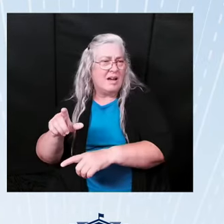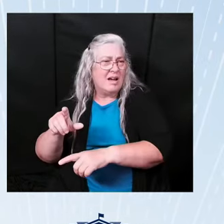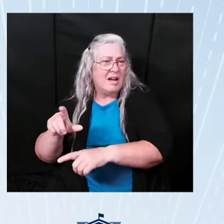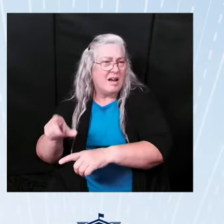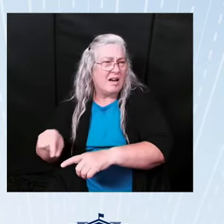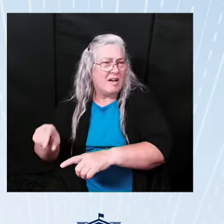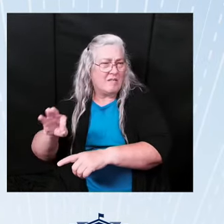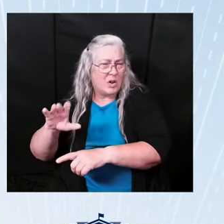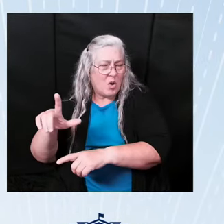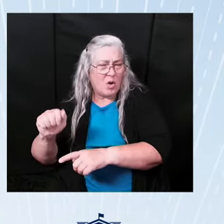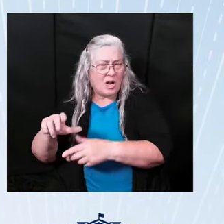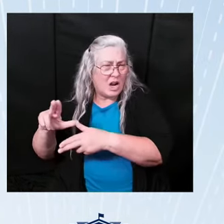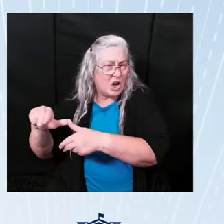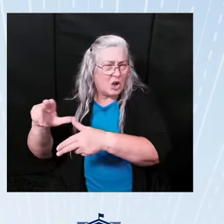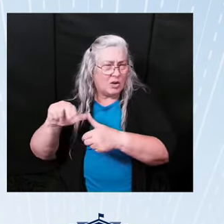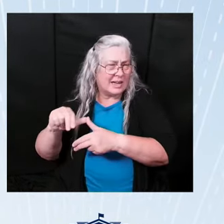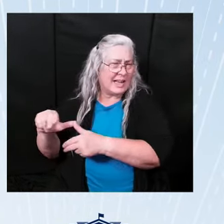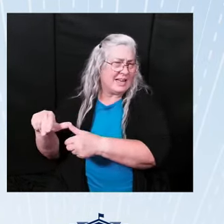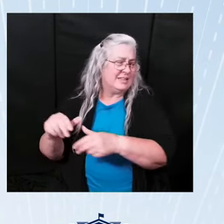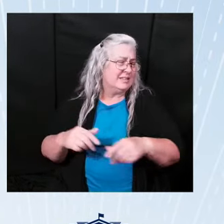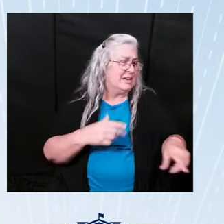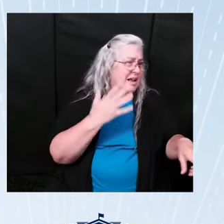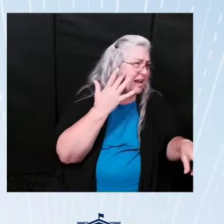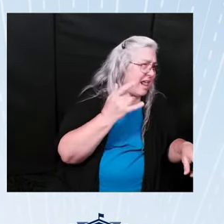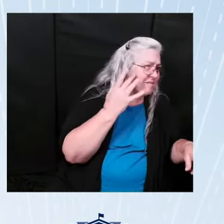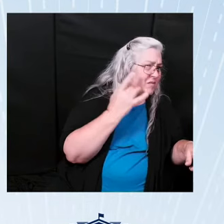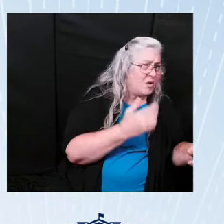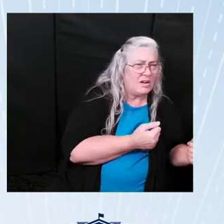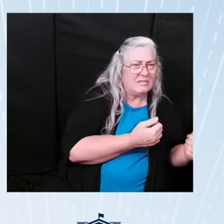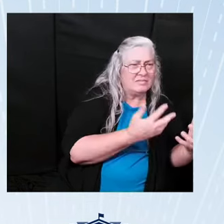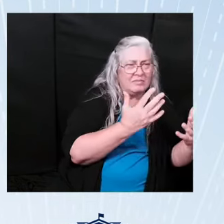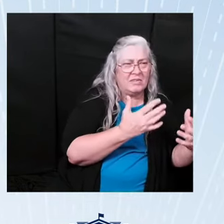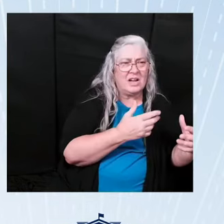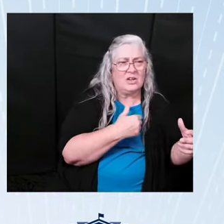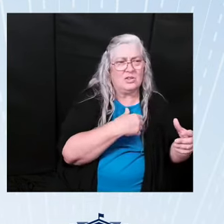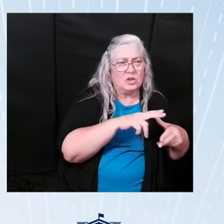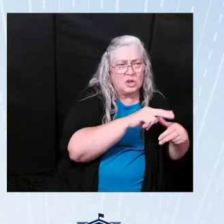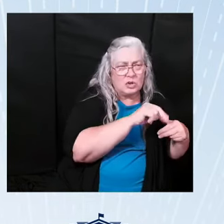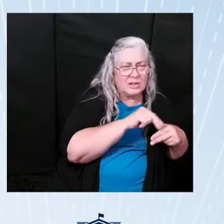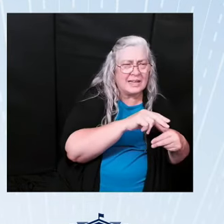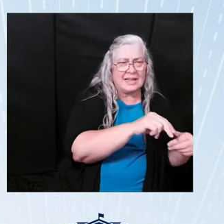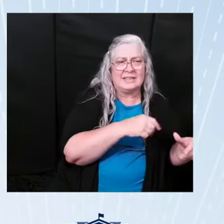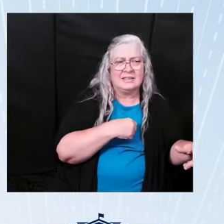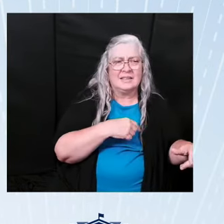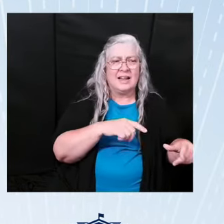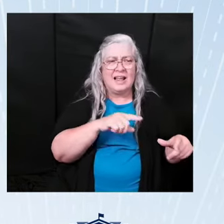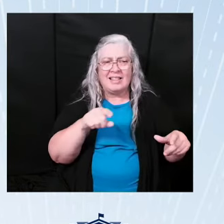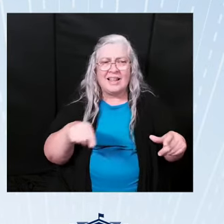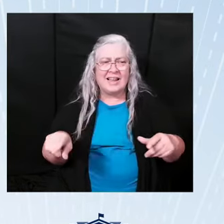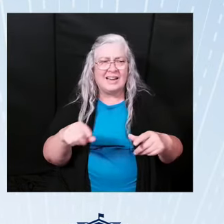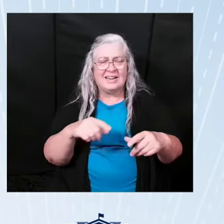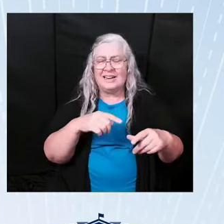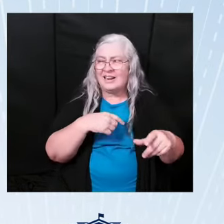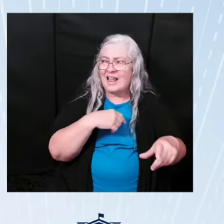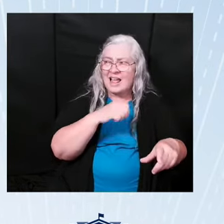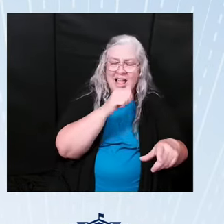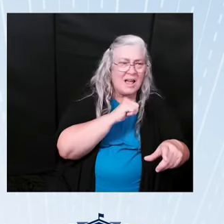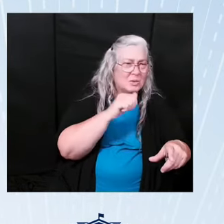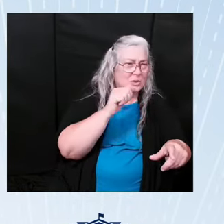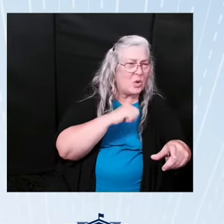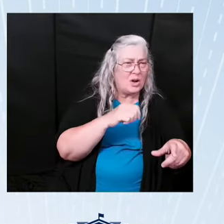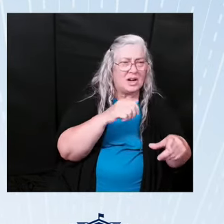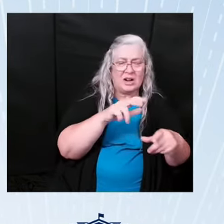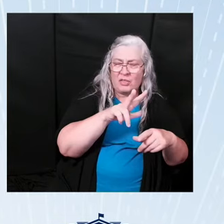prepare for, and we need to build for and protect our people in. And that was